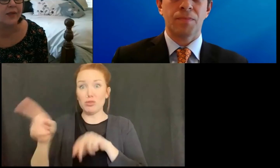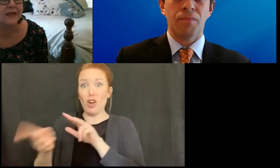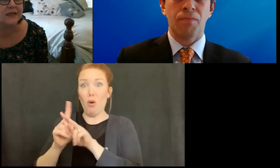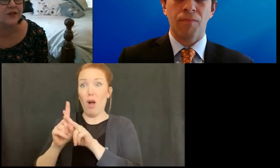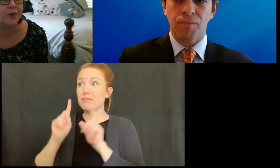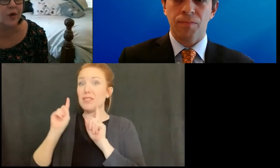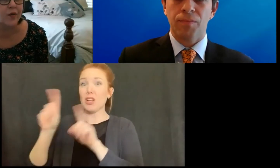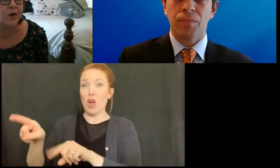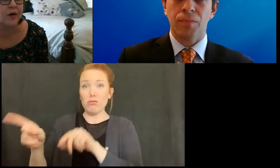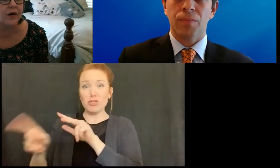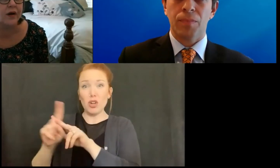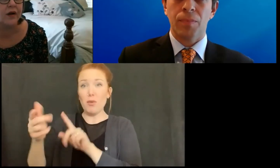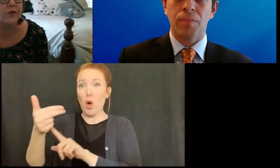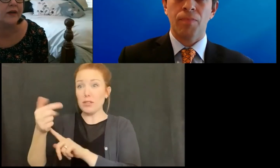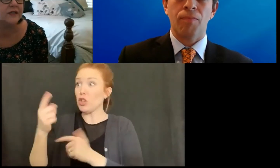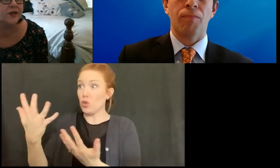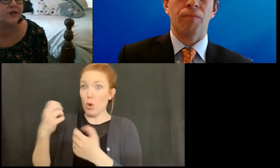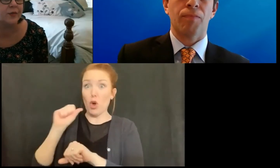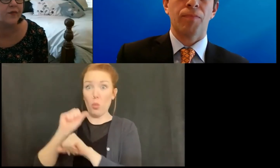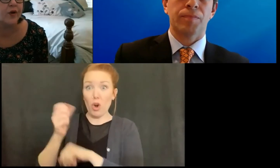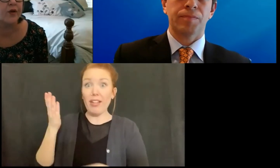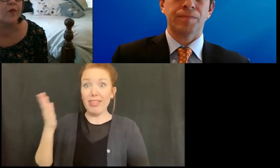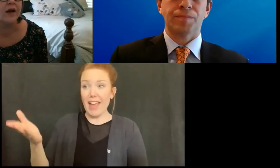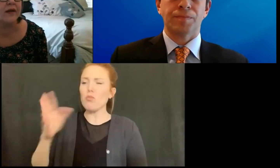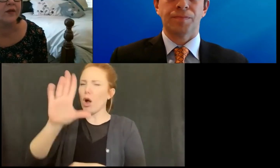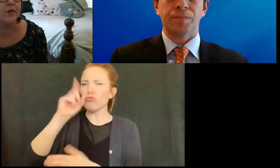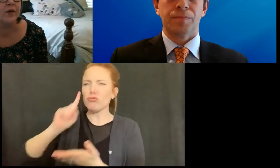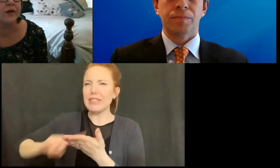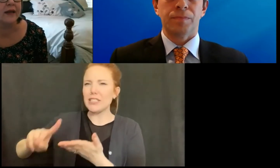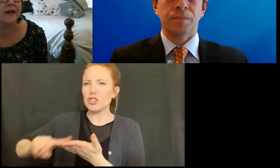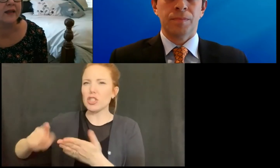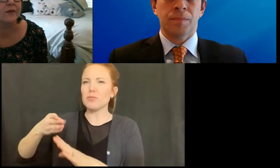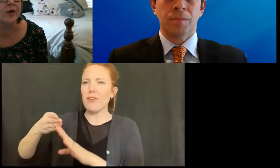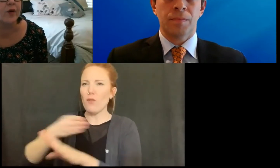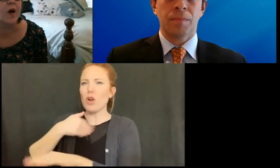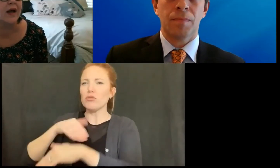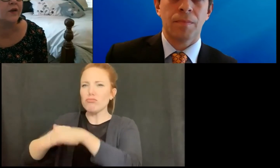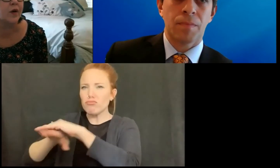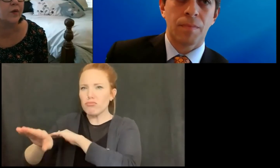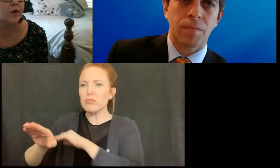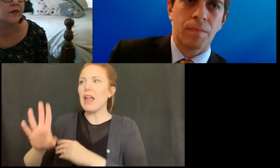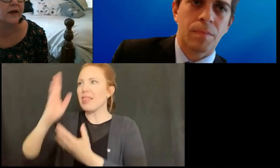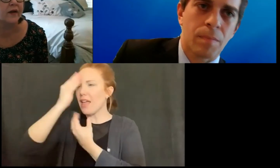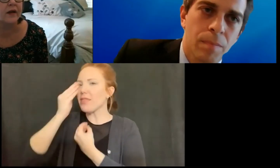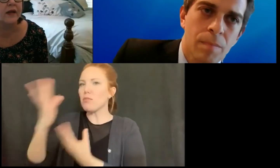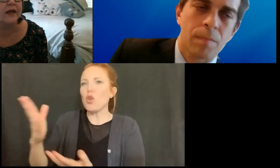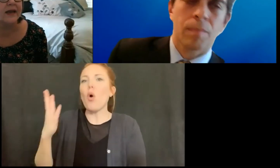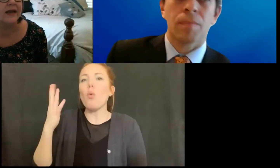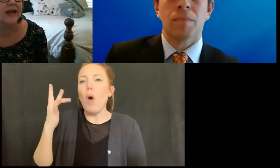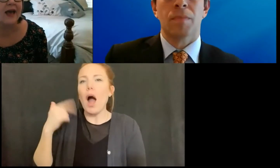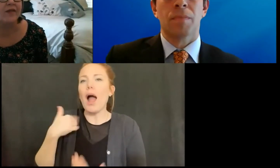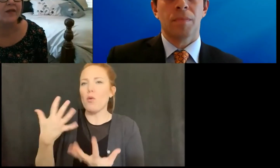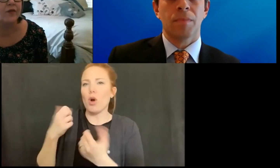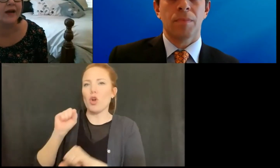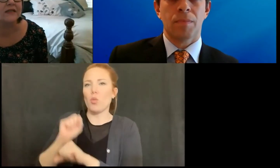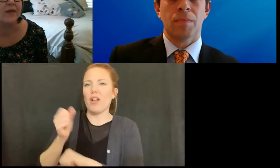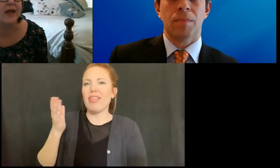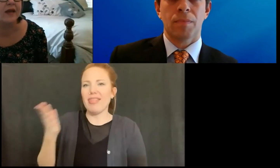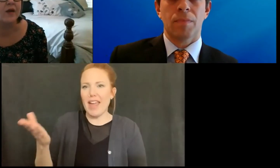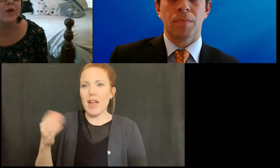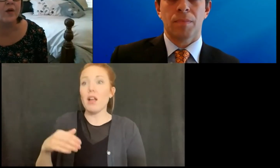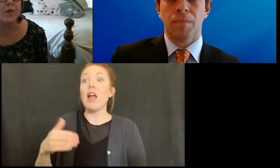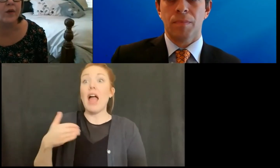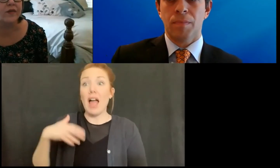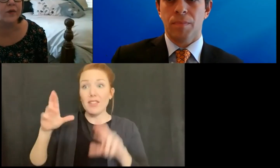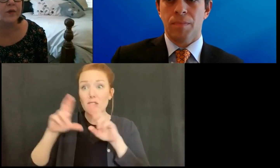to that place that you want to work. Research it before you walk in the door and let them know why you want to work there. Danny, having the